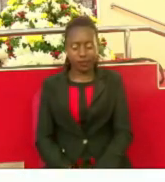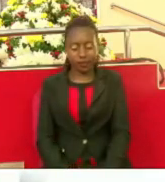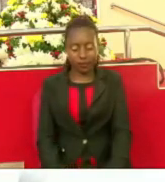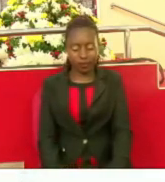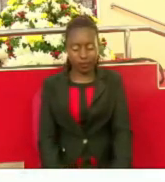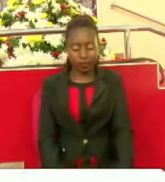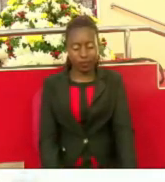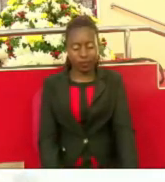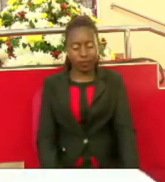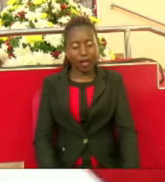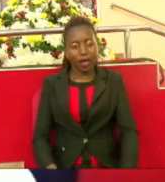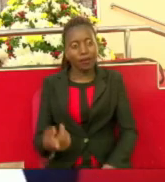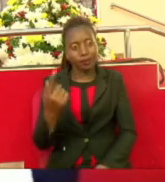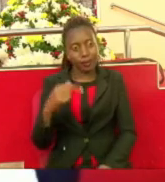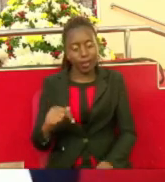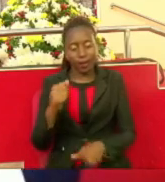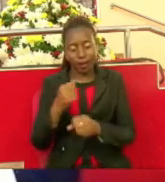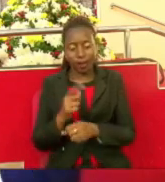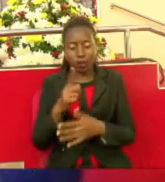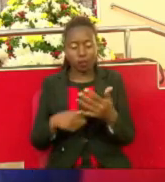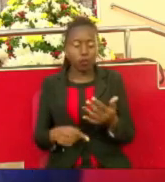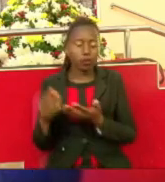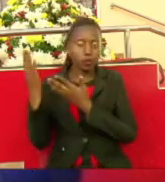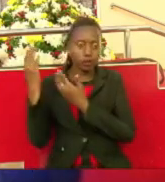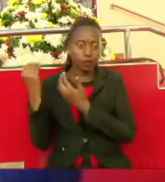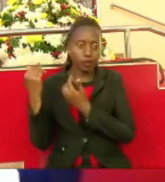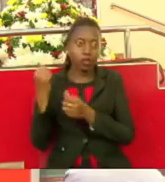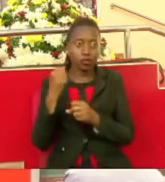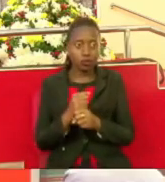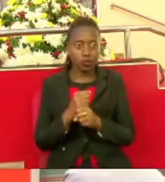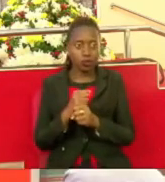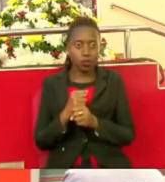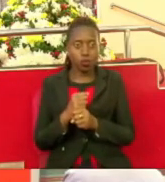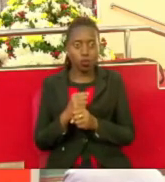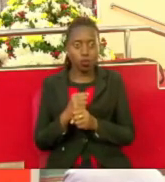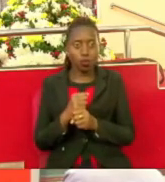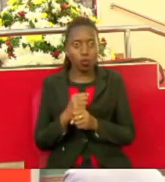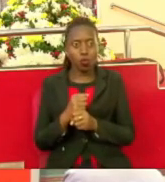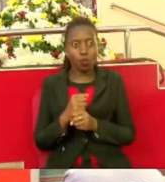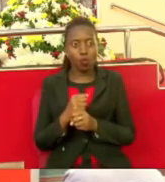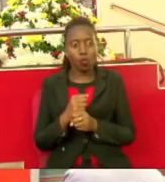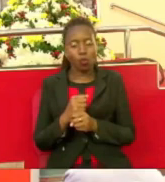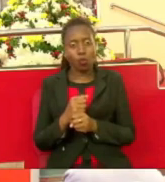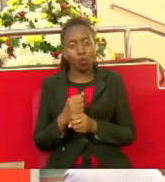come and do what you're supposed to do. And I serve in many ministries in this church.